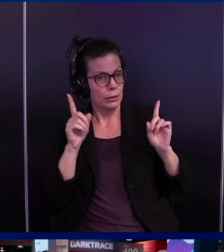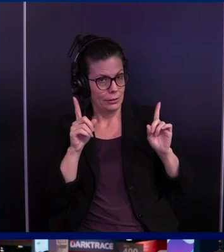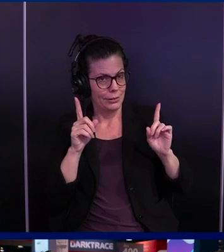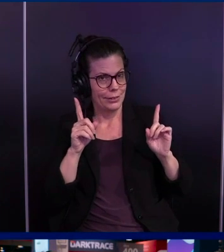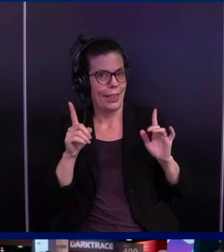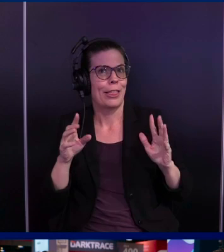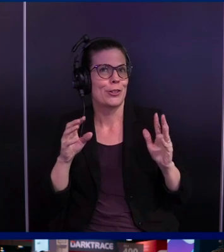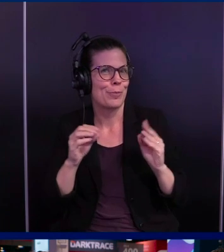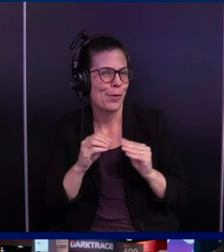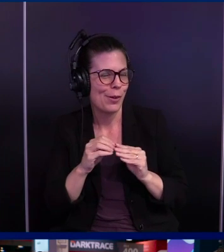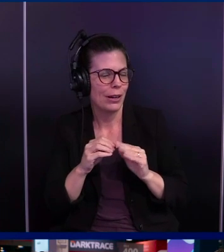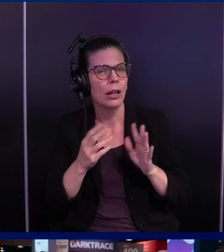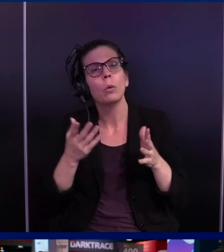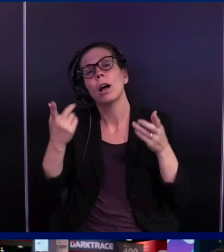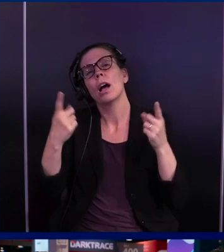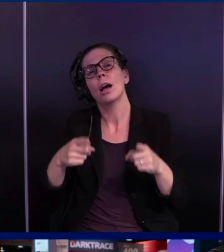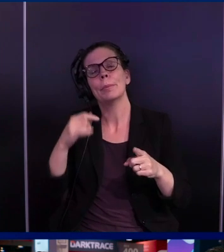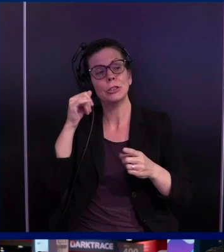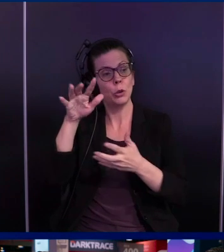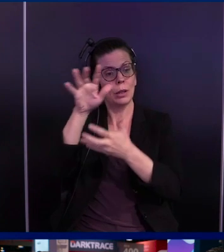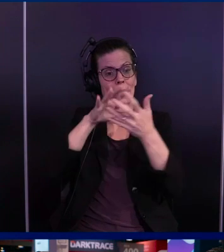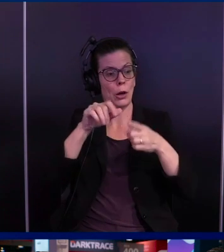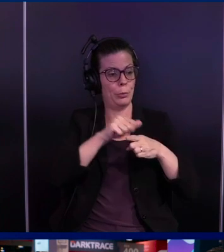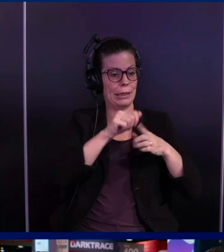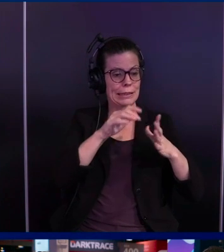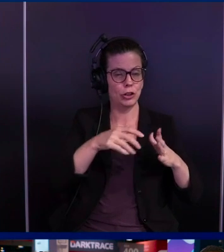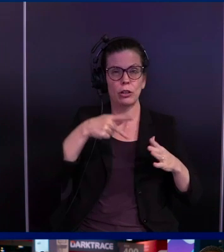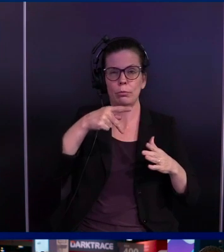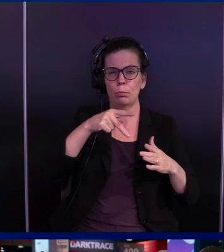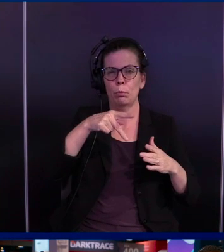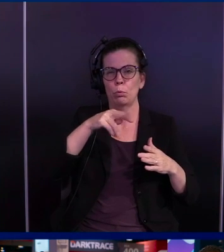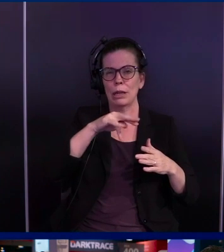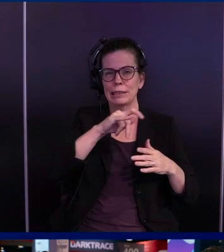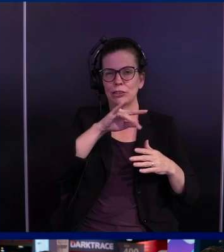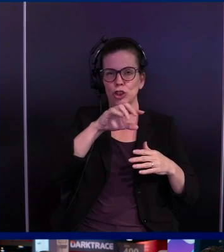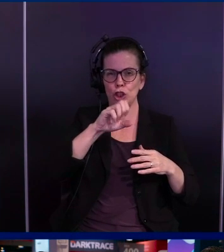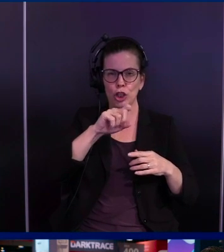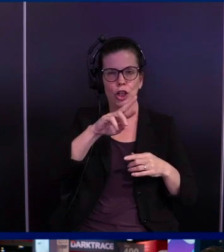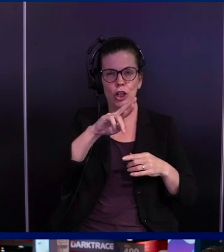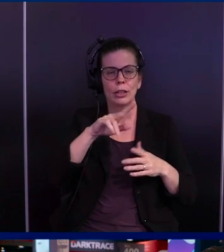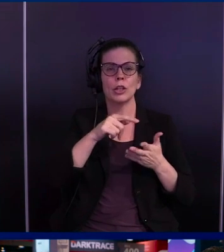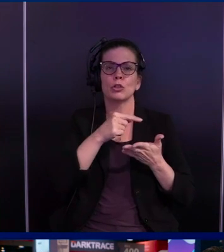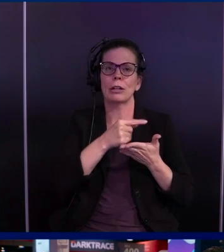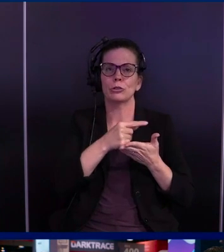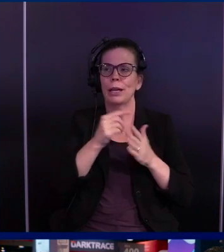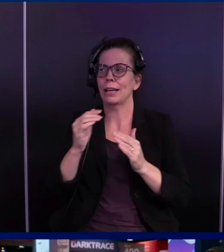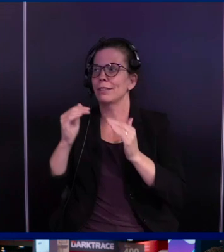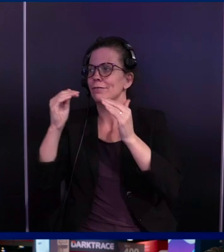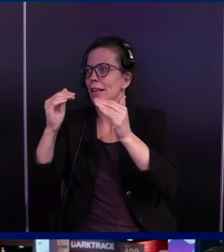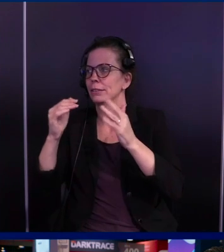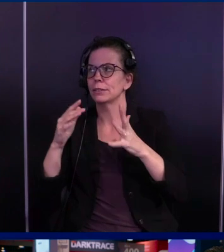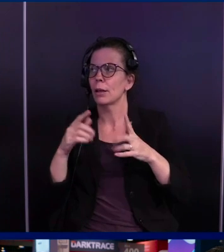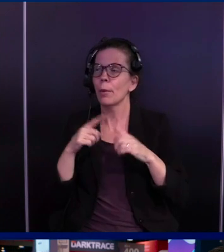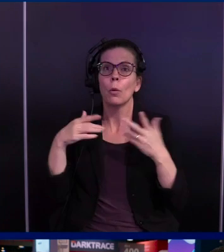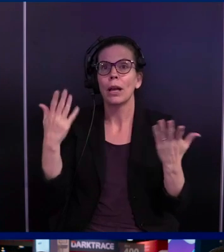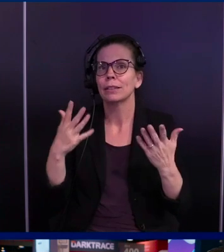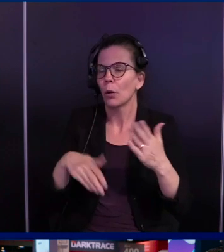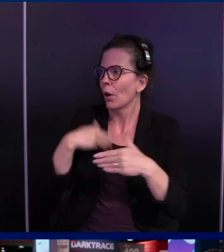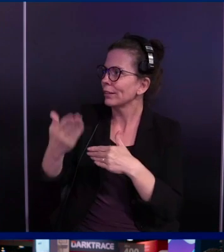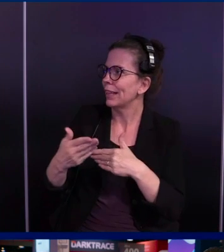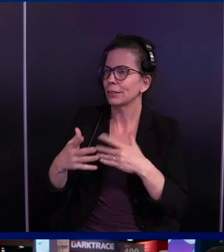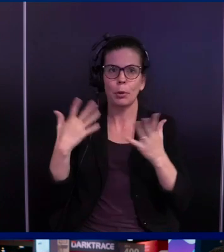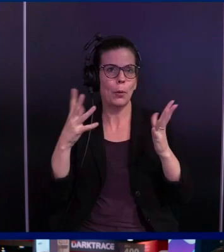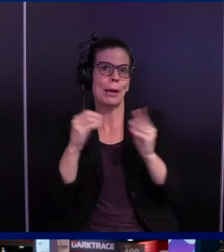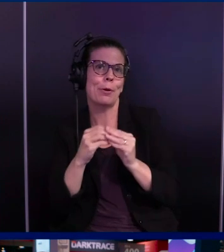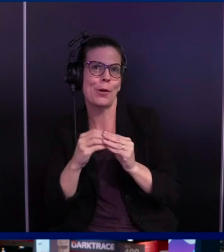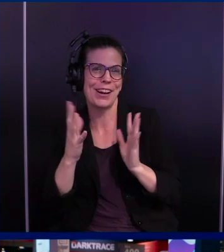more. Because what happens when you go from Cloud Practitioner? You advance, you graduate. But wait. What's the next step? What's the next? But wait, there's